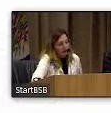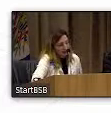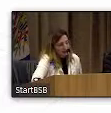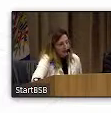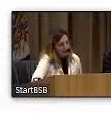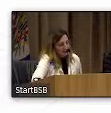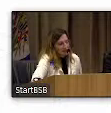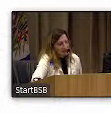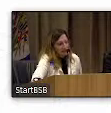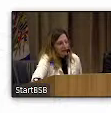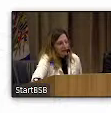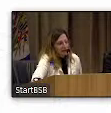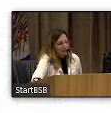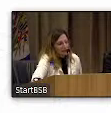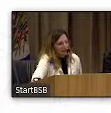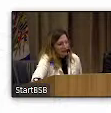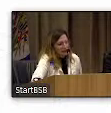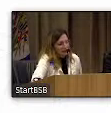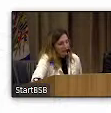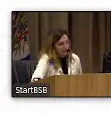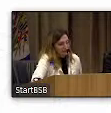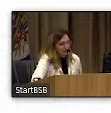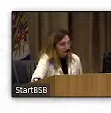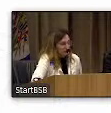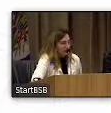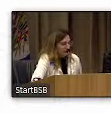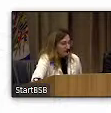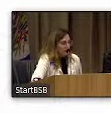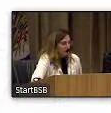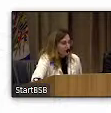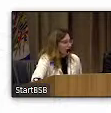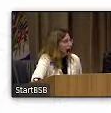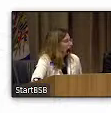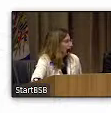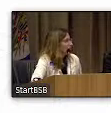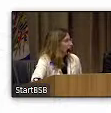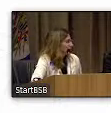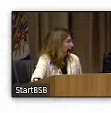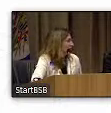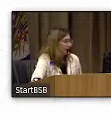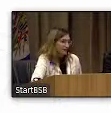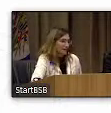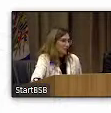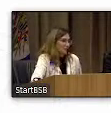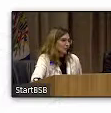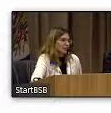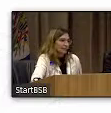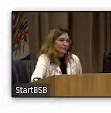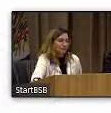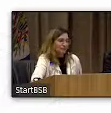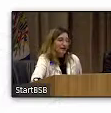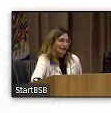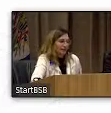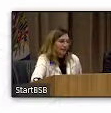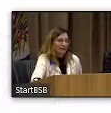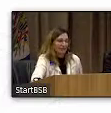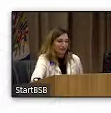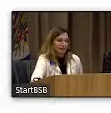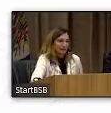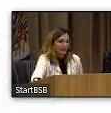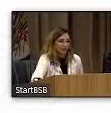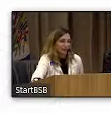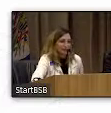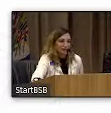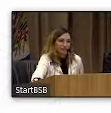this, the participation in this work was a huge gain in this area, in order to have all